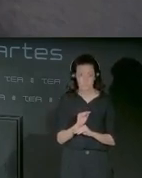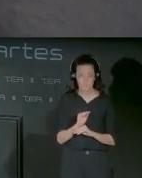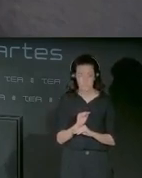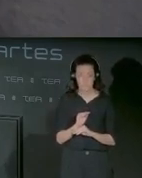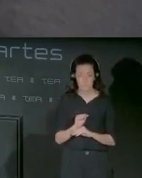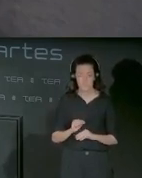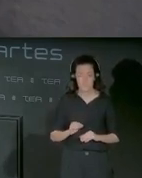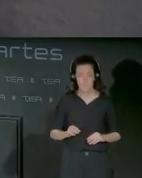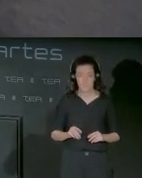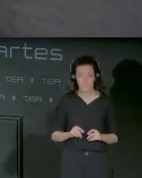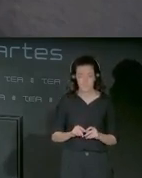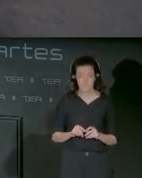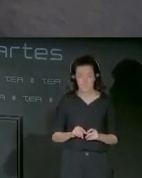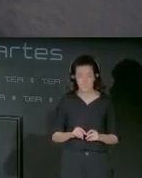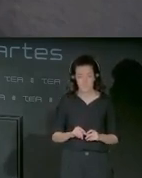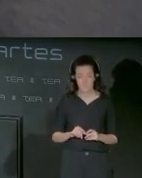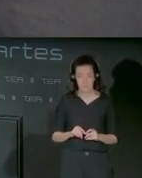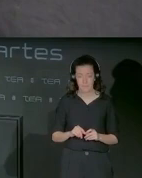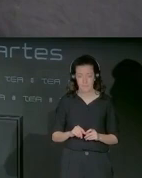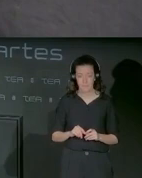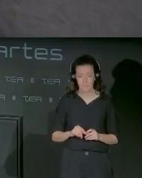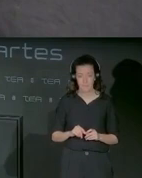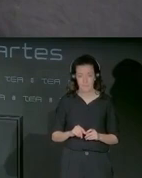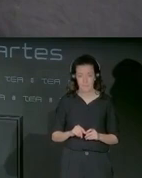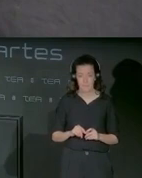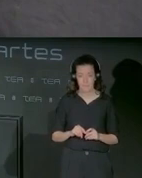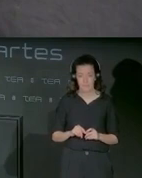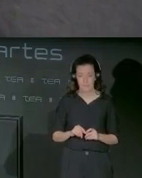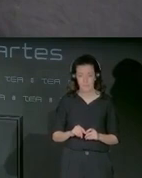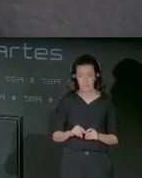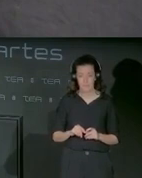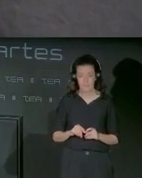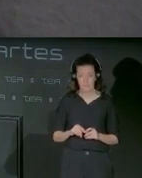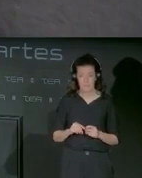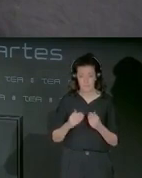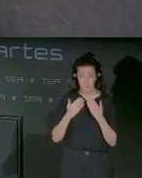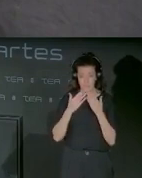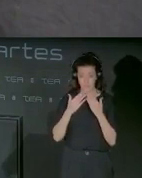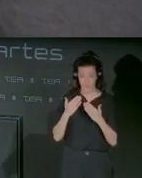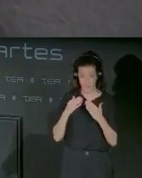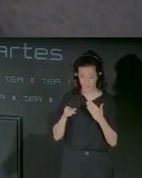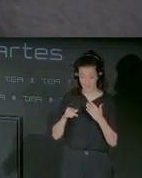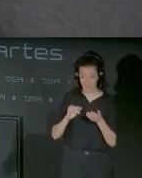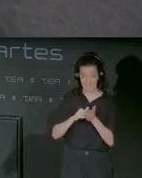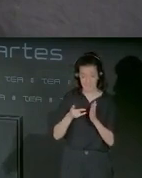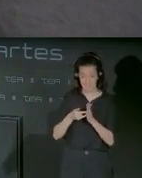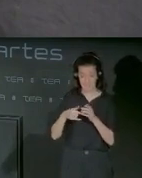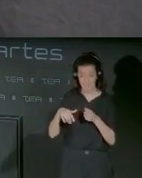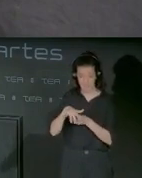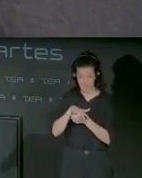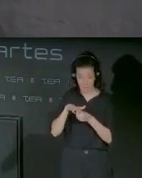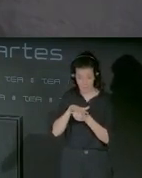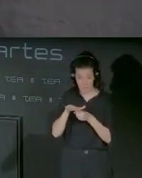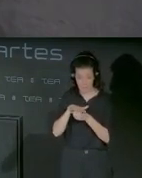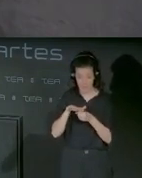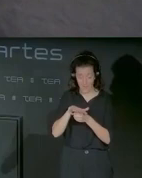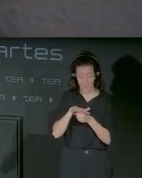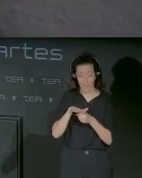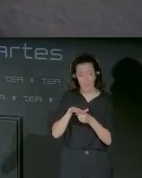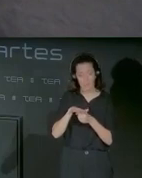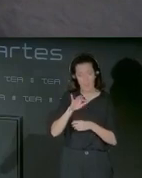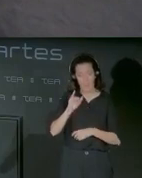those local systems, it's there's a jury that elects the games. While on the federal level, we try to compete with